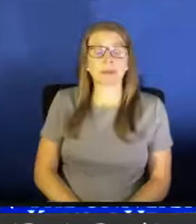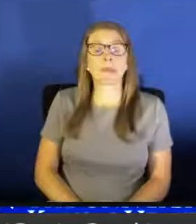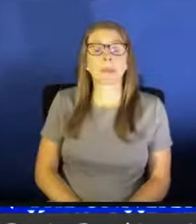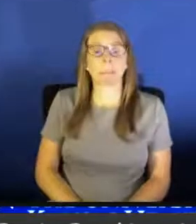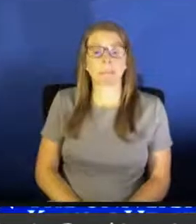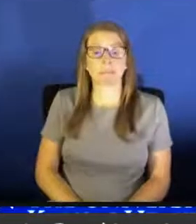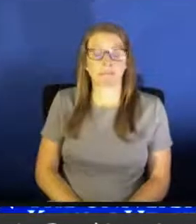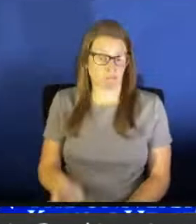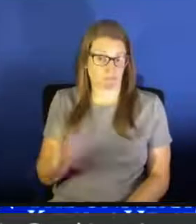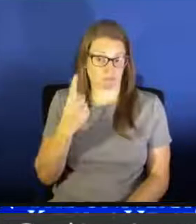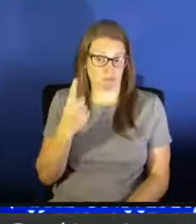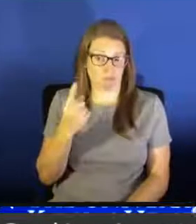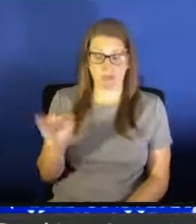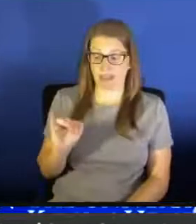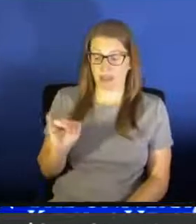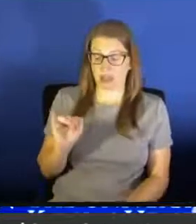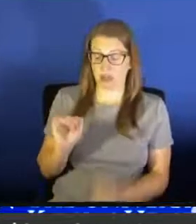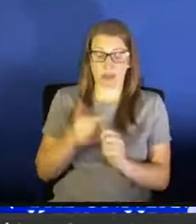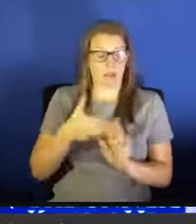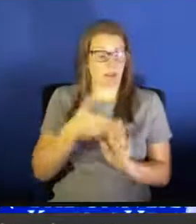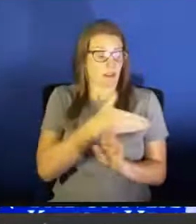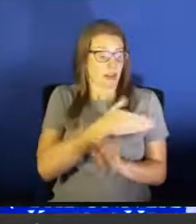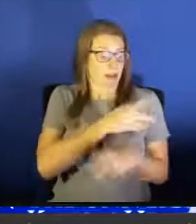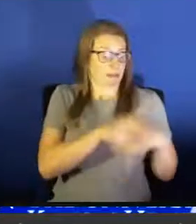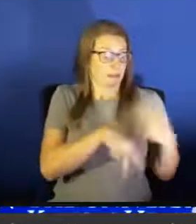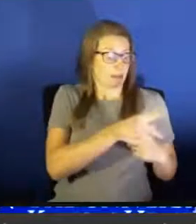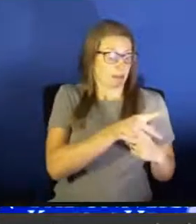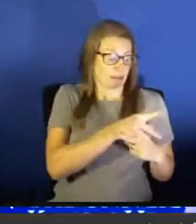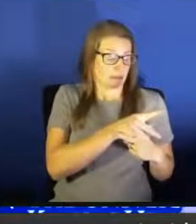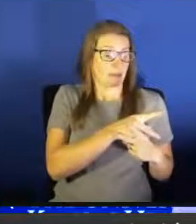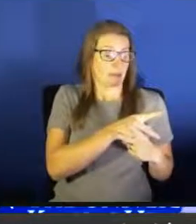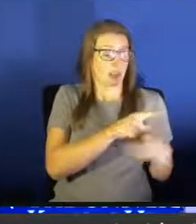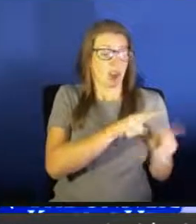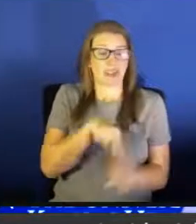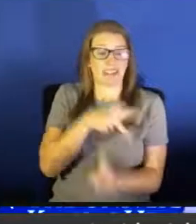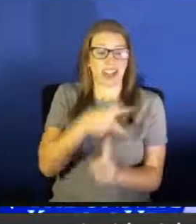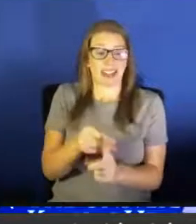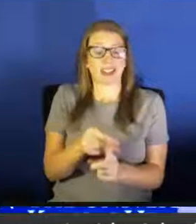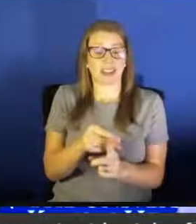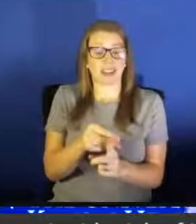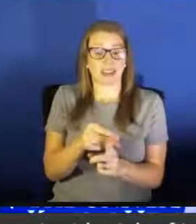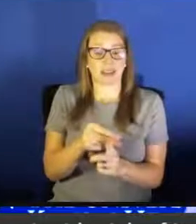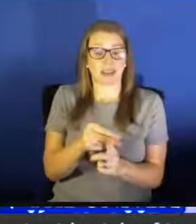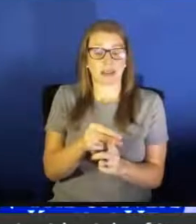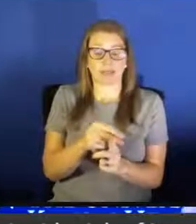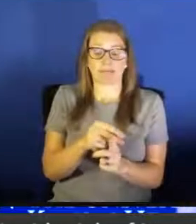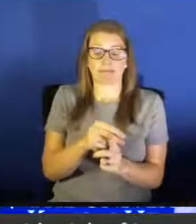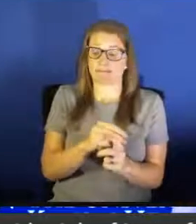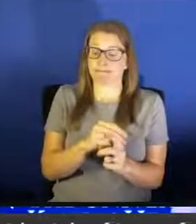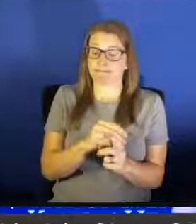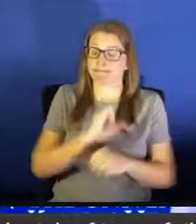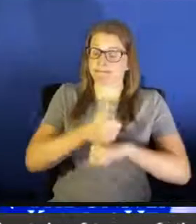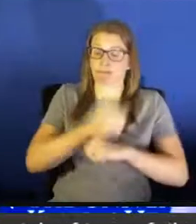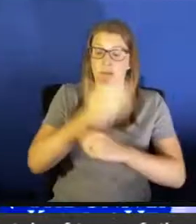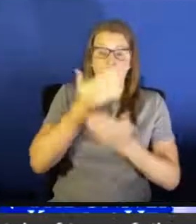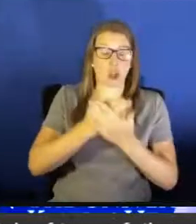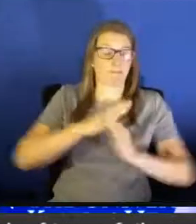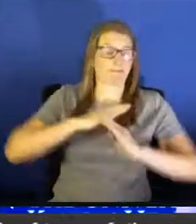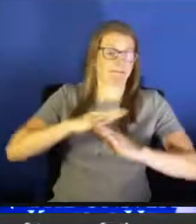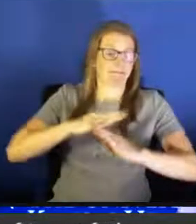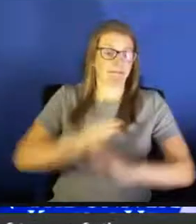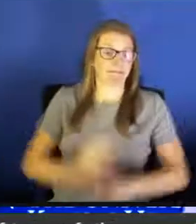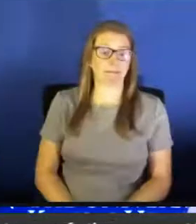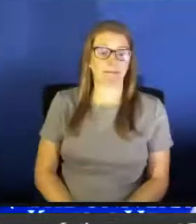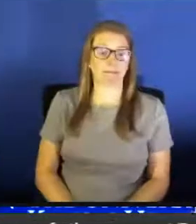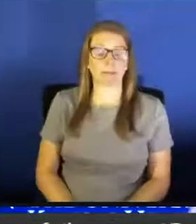infection with previous versions or variants and vaccination create very good immunity. We aren't as